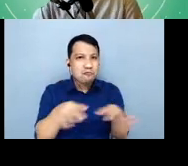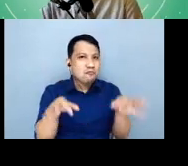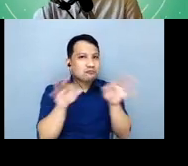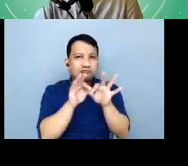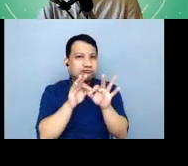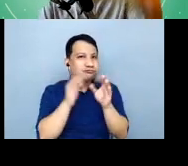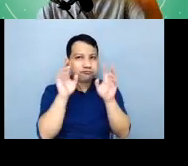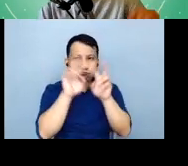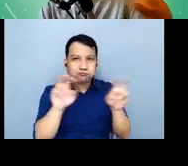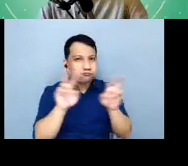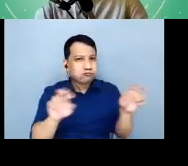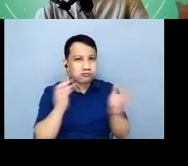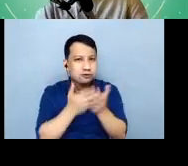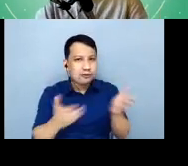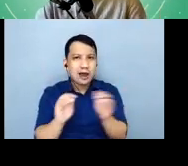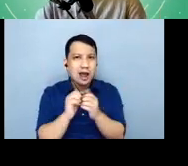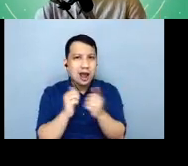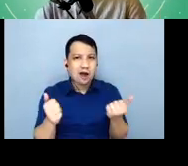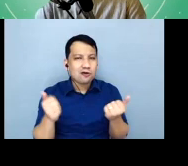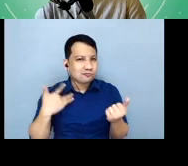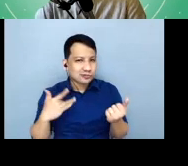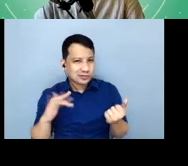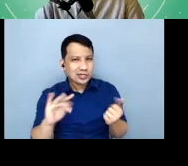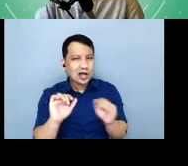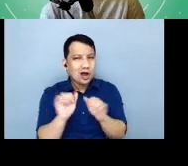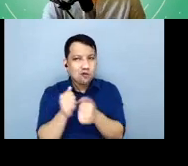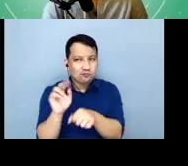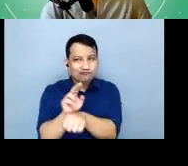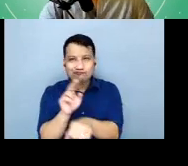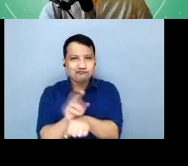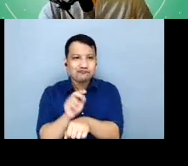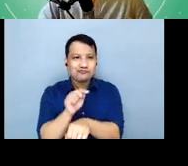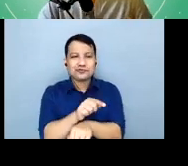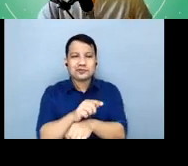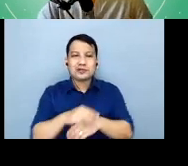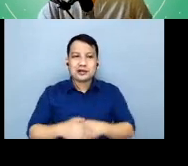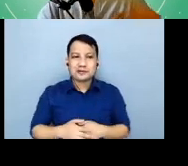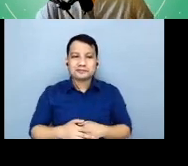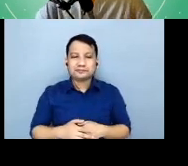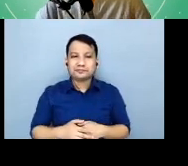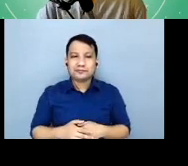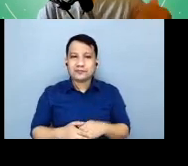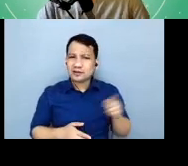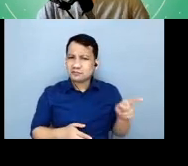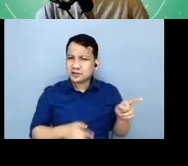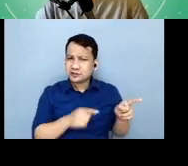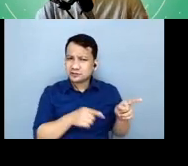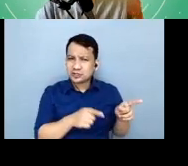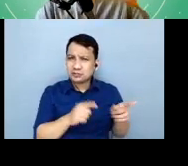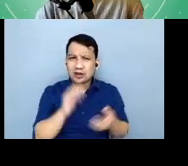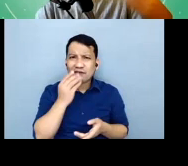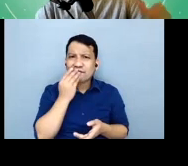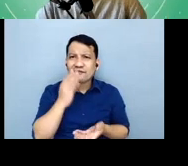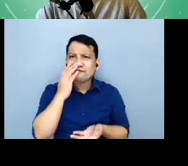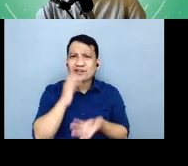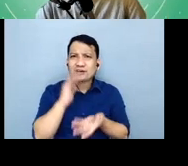existing resource and finding ways that they can use it. So it's an interesting, low cost and